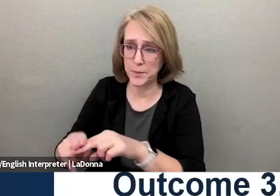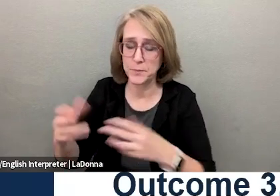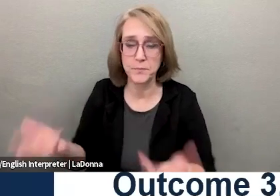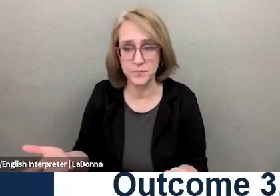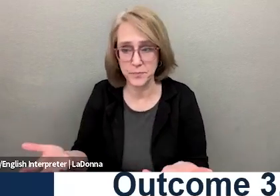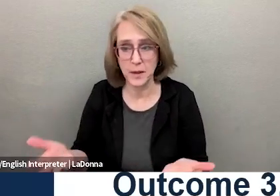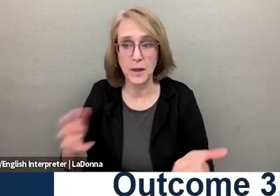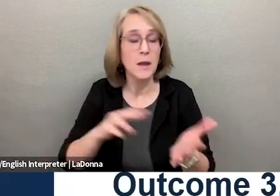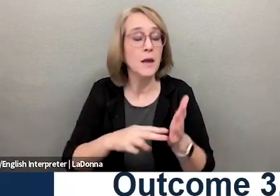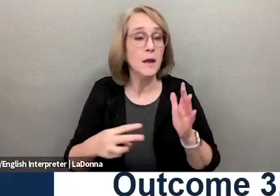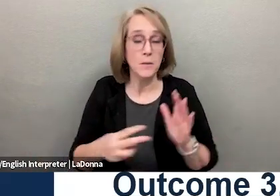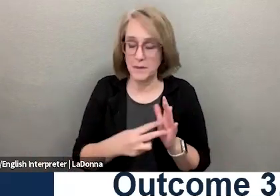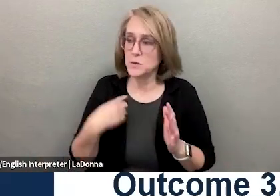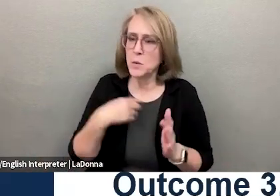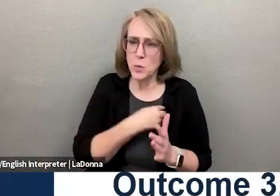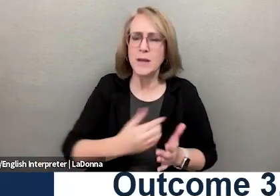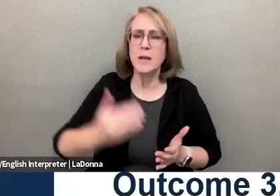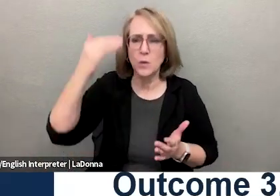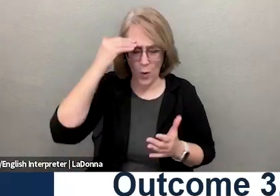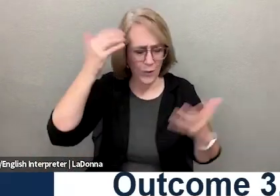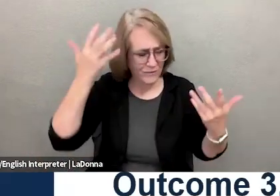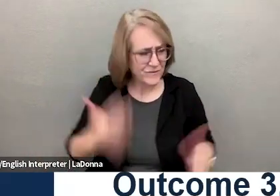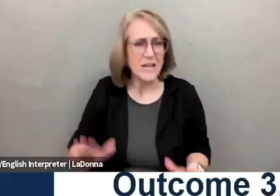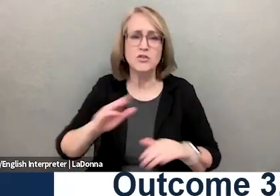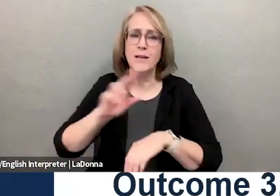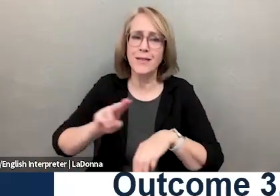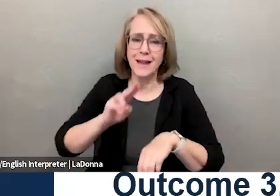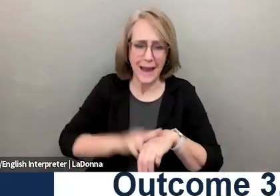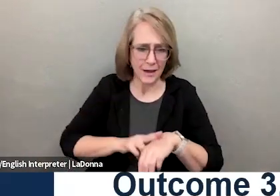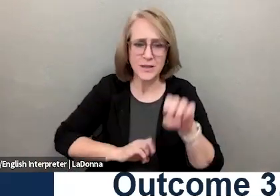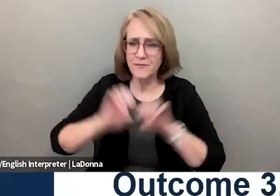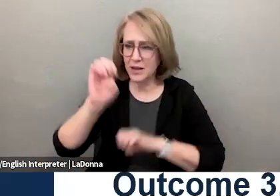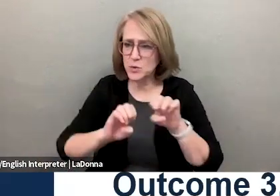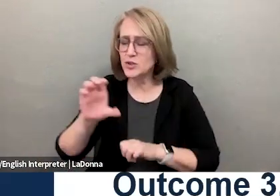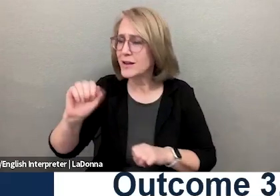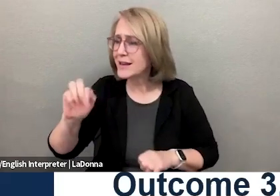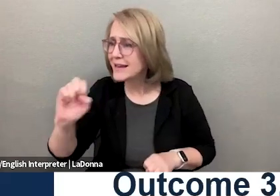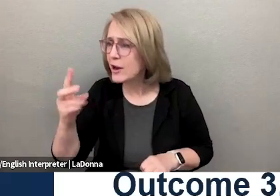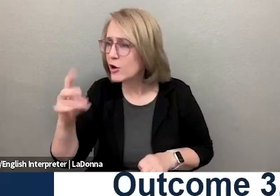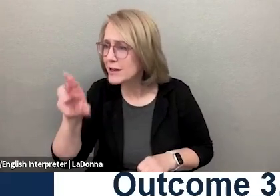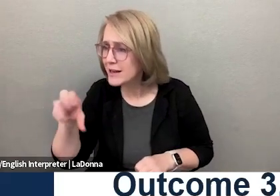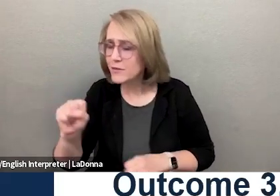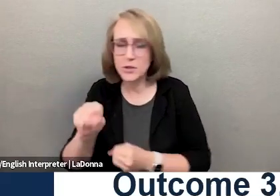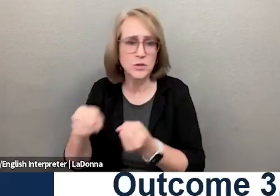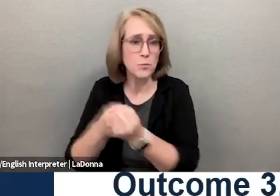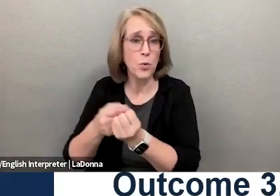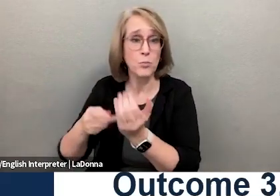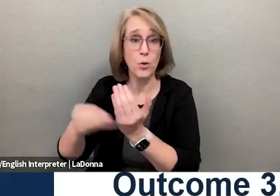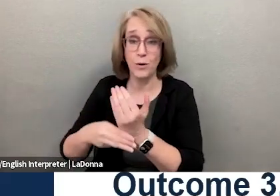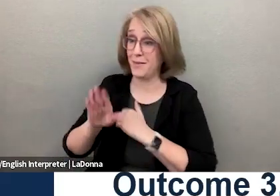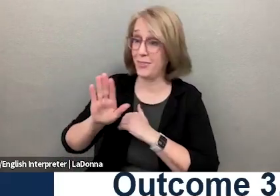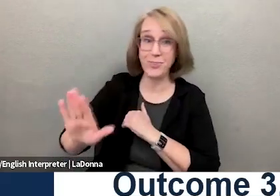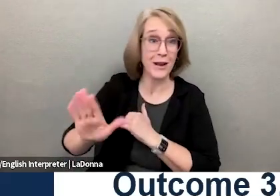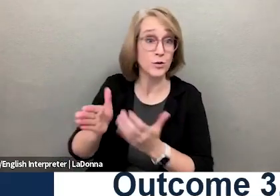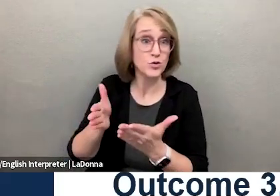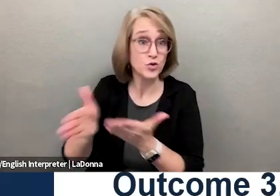we know with the evaluations of the National Family Caregiver Support Program, that the services provided by the National Family